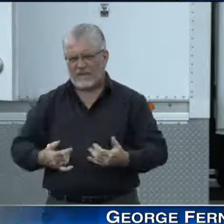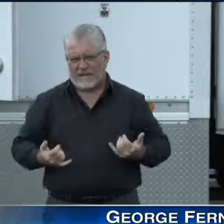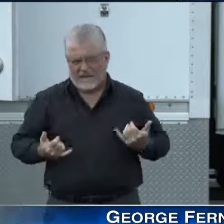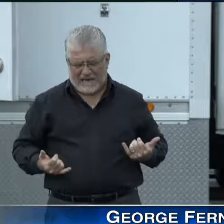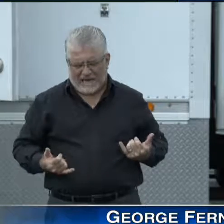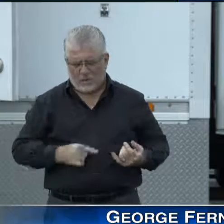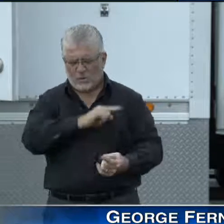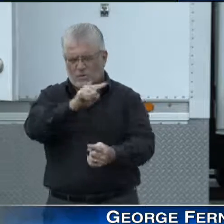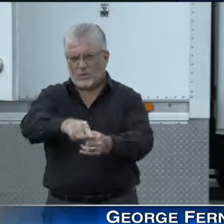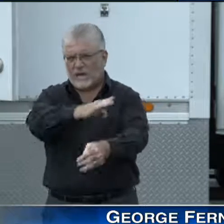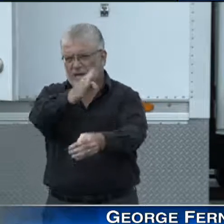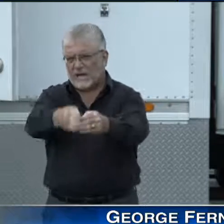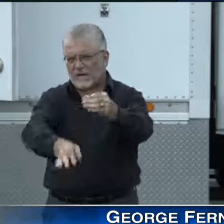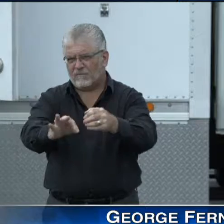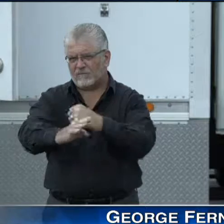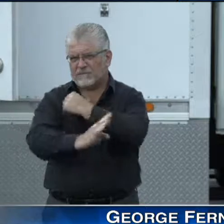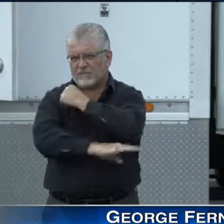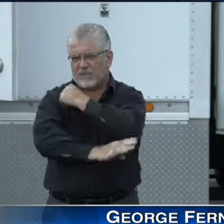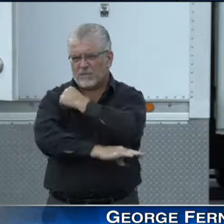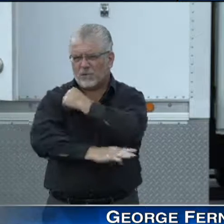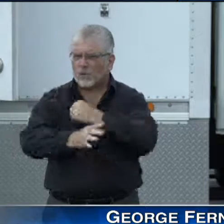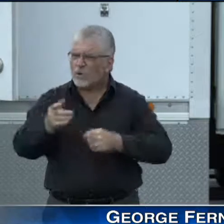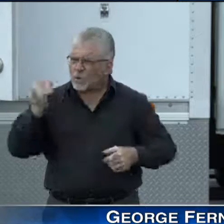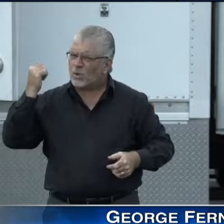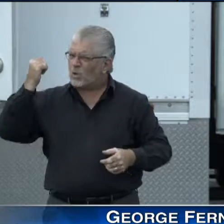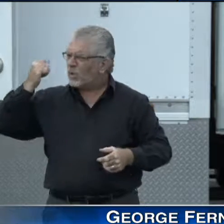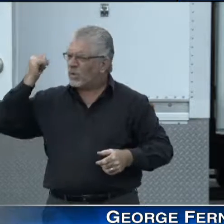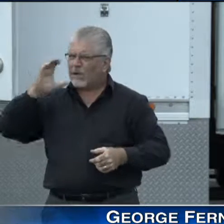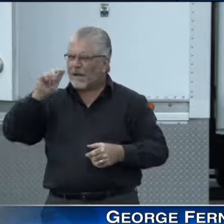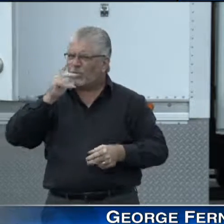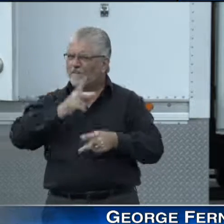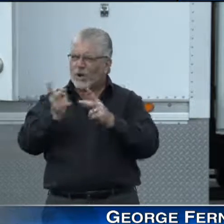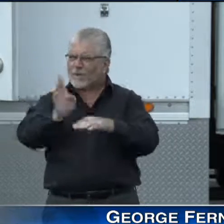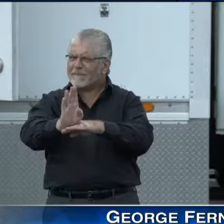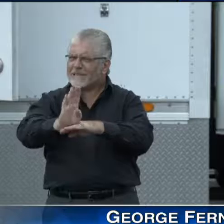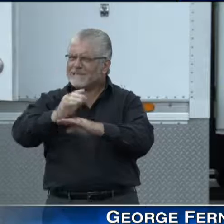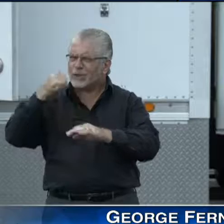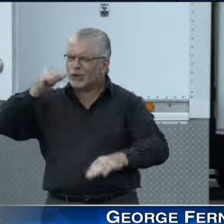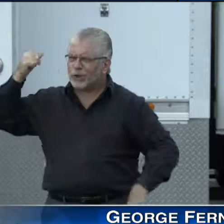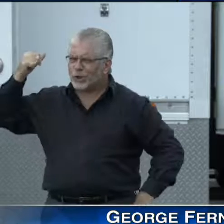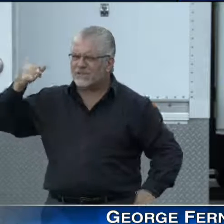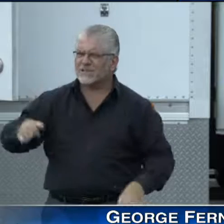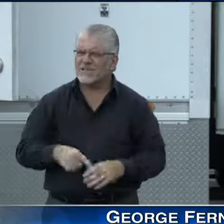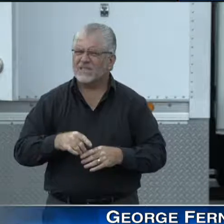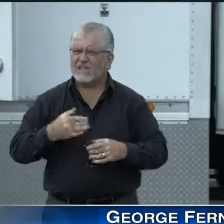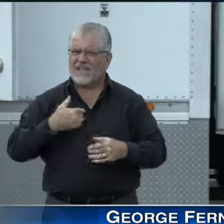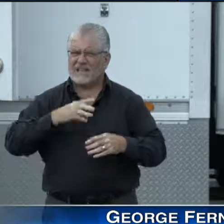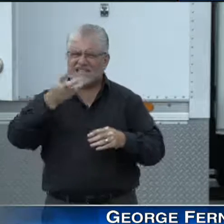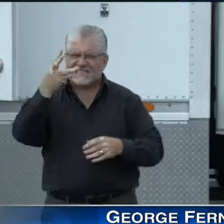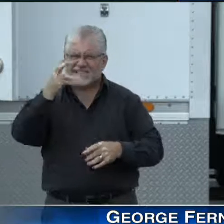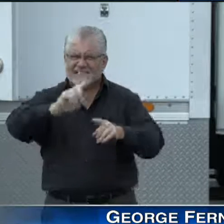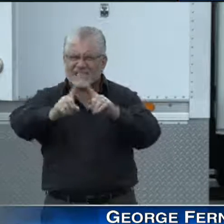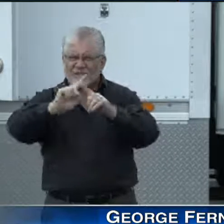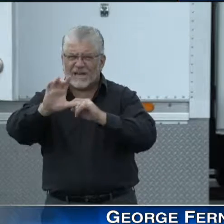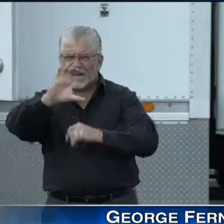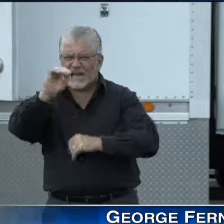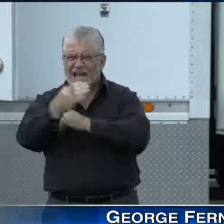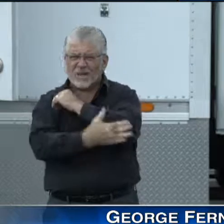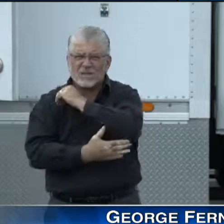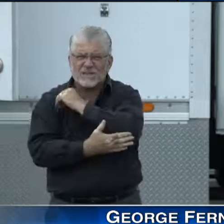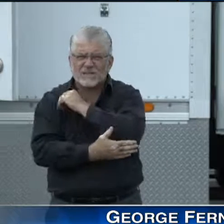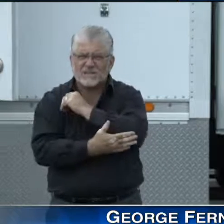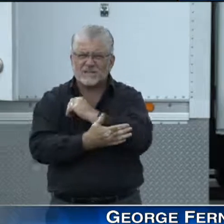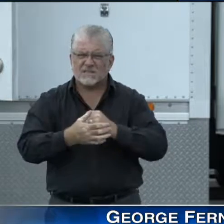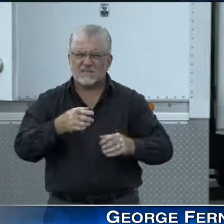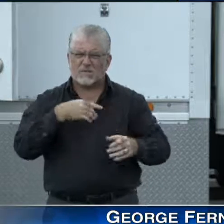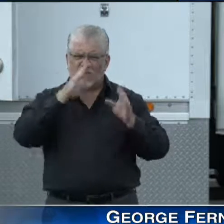girl. And she will be making stops again in 16 counties with a focus in South Central and Southeastern